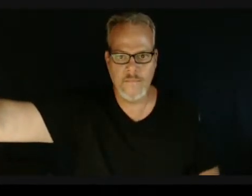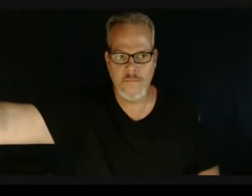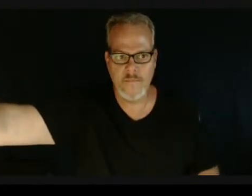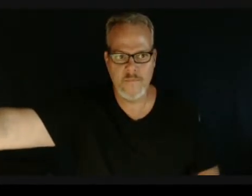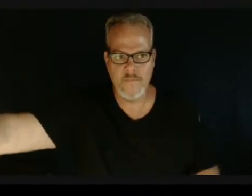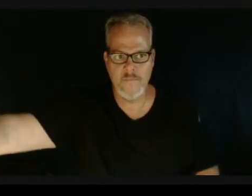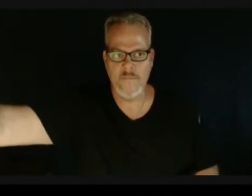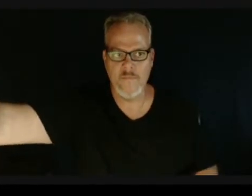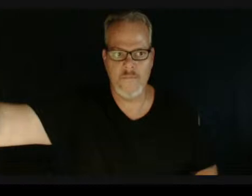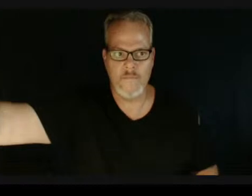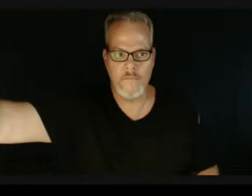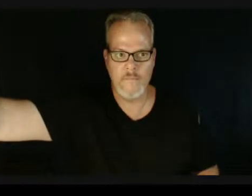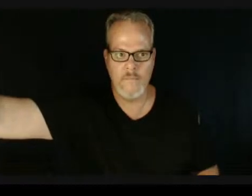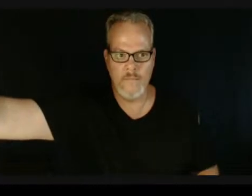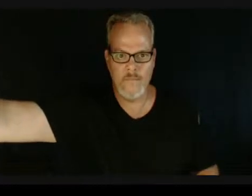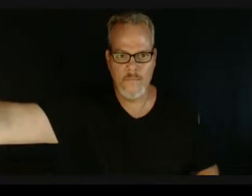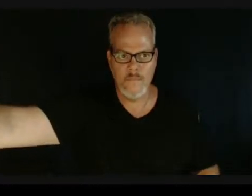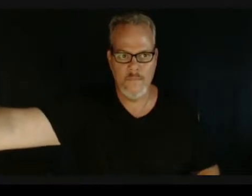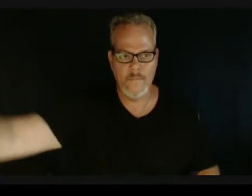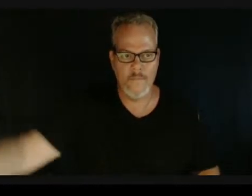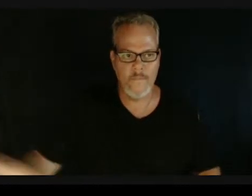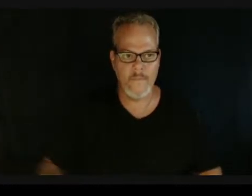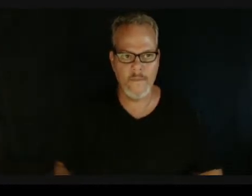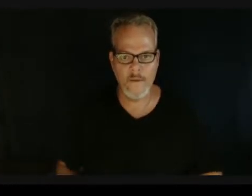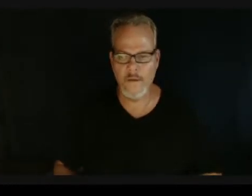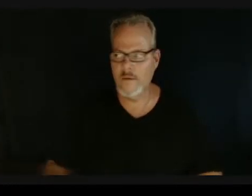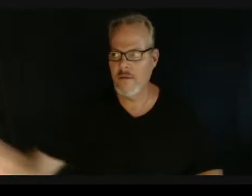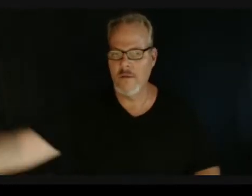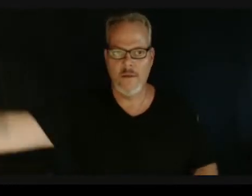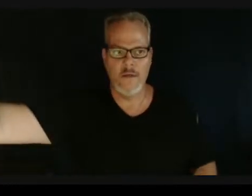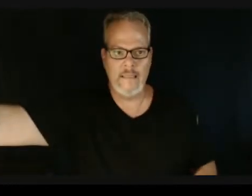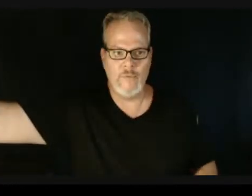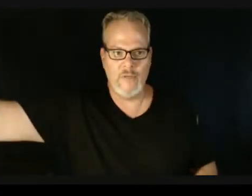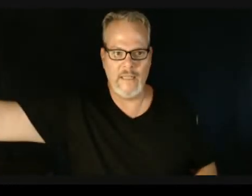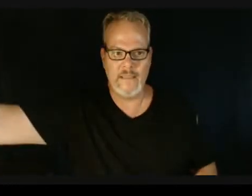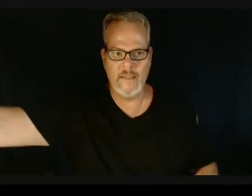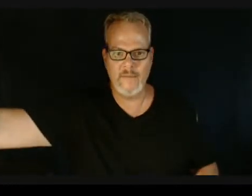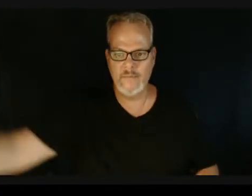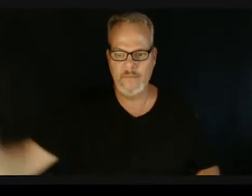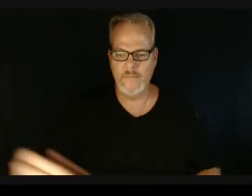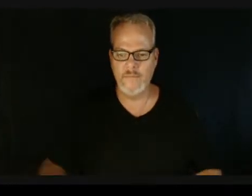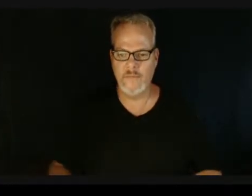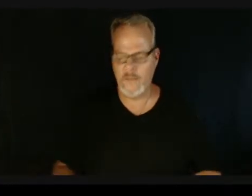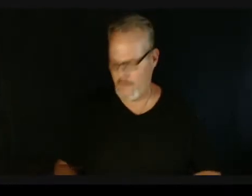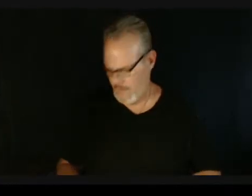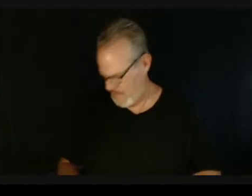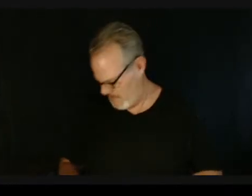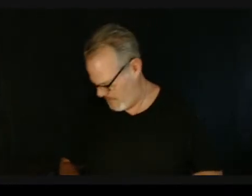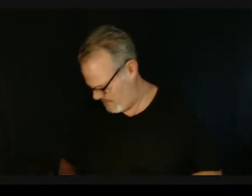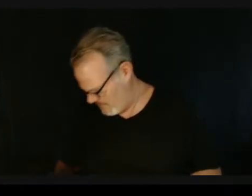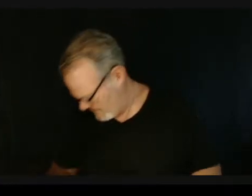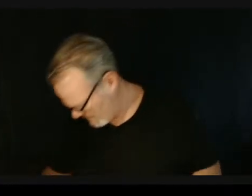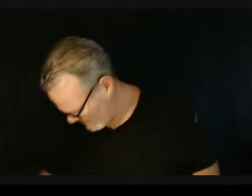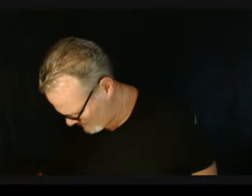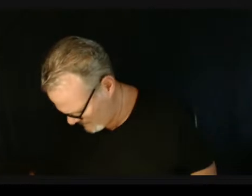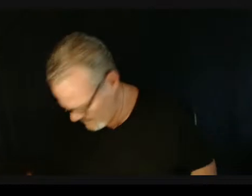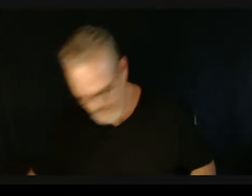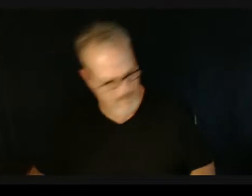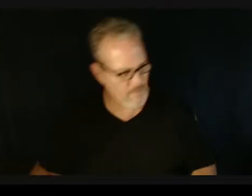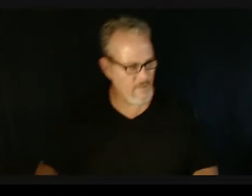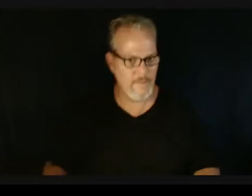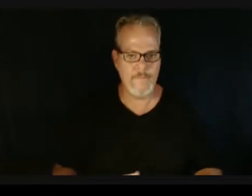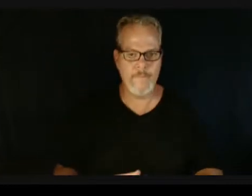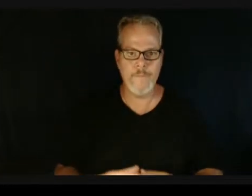these images and some of these frames, it's looking pretty tall there, right? We have the tree, right? There's one marker,